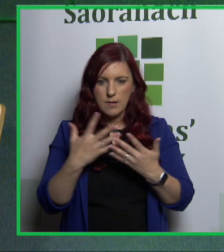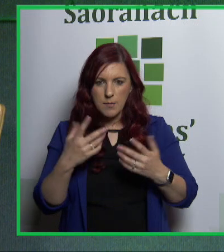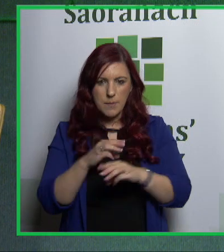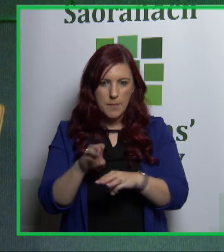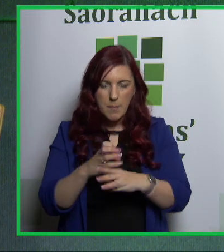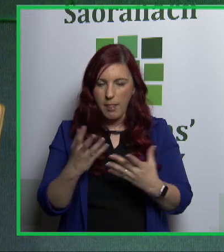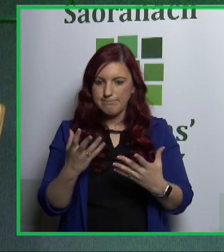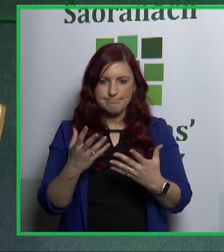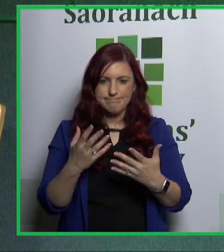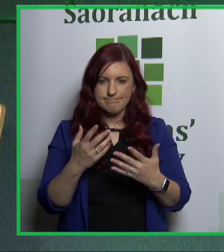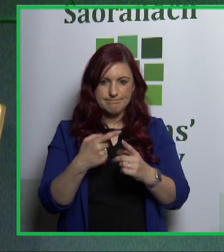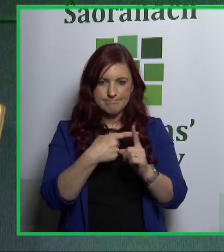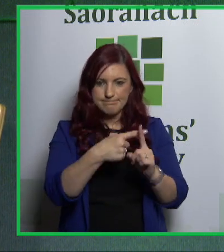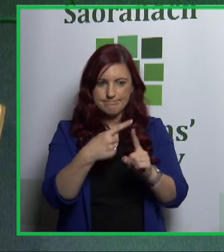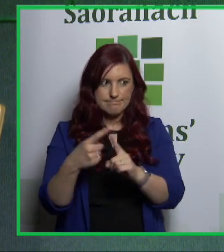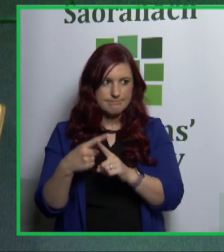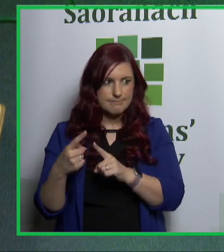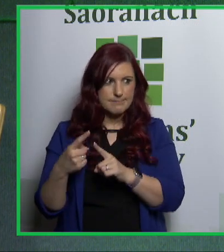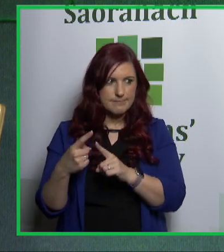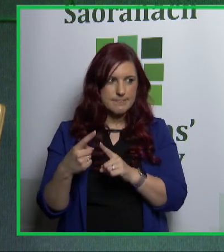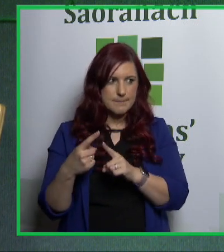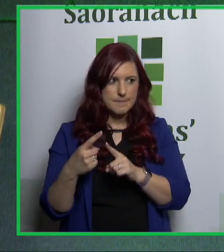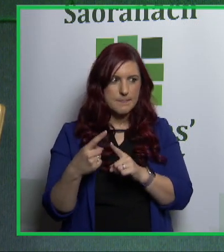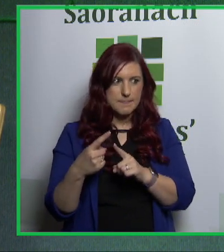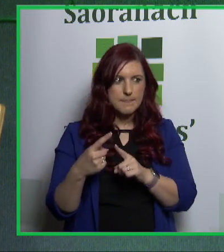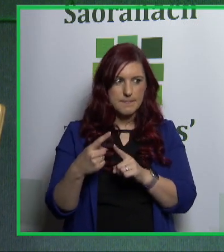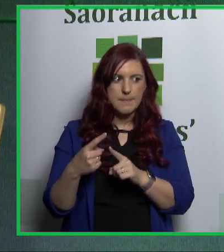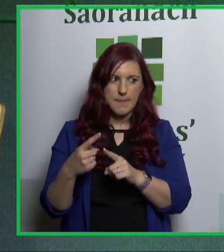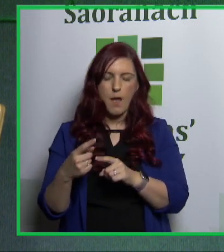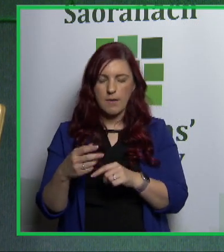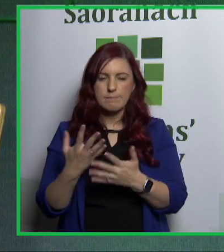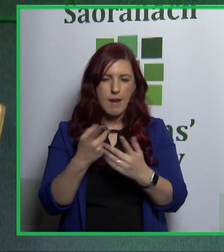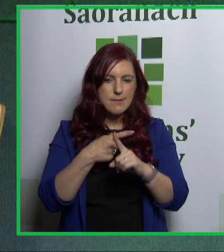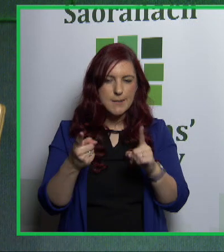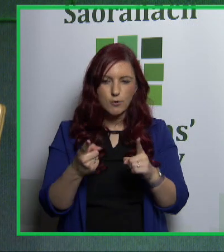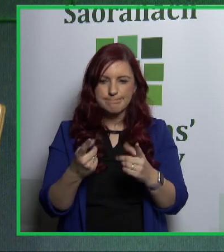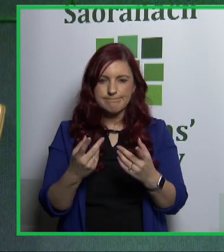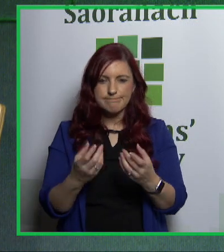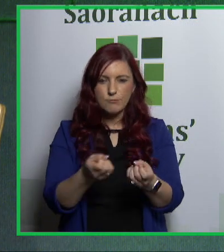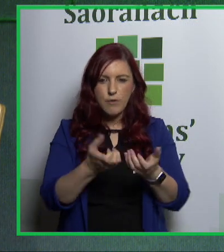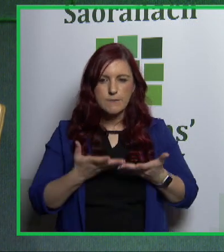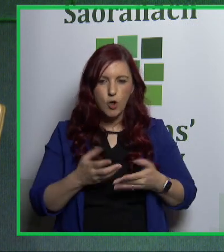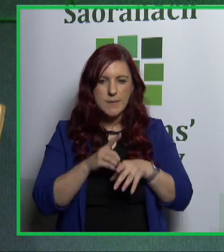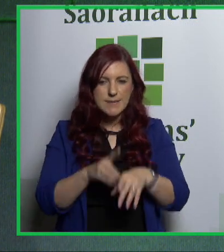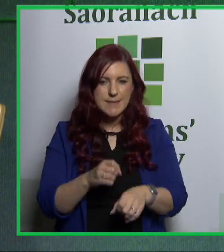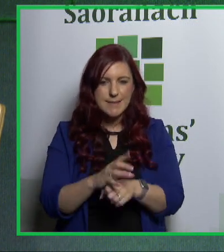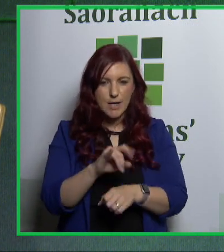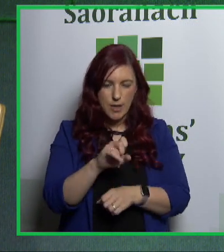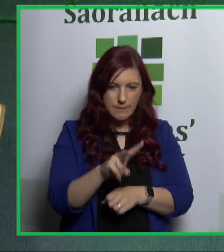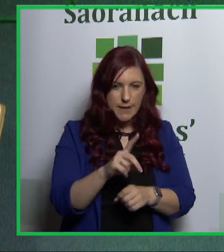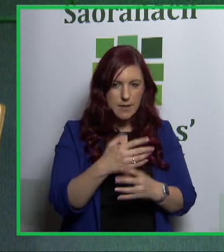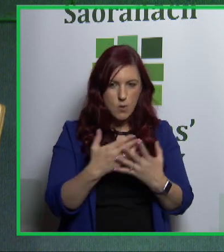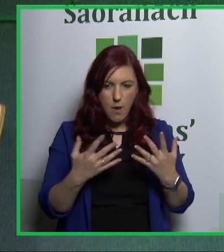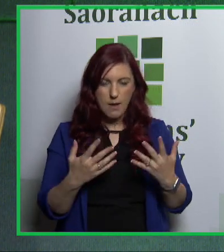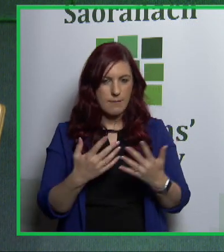HIV, hepatitis C, and died. You know, still lots of family members out there in active